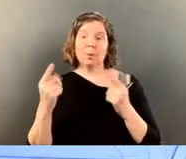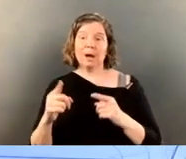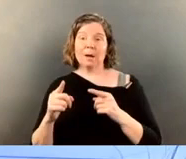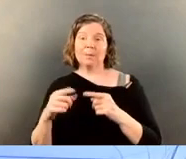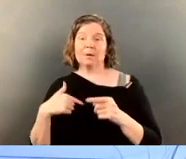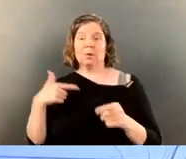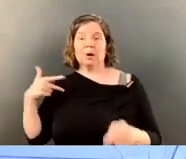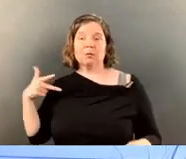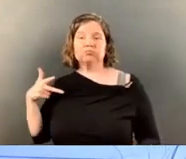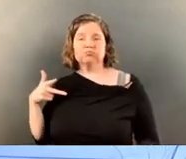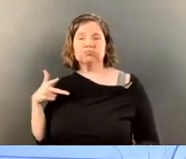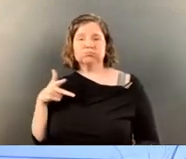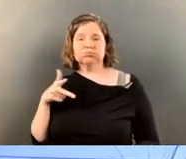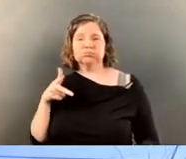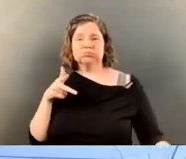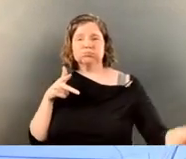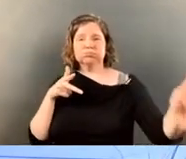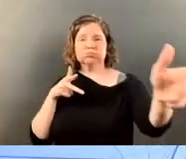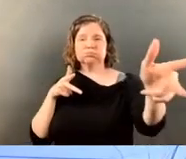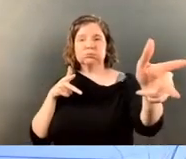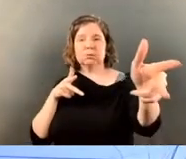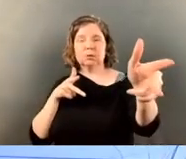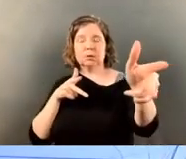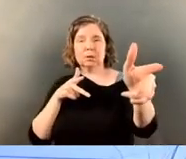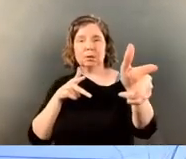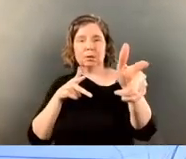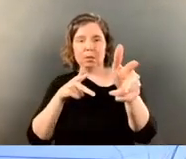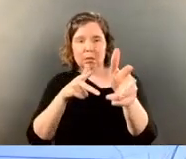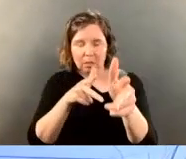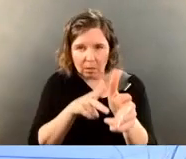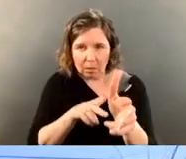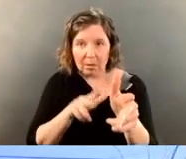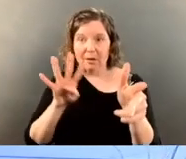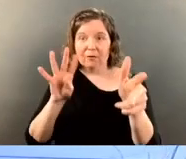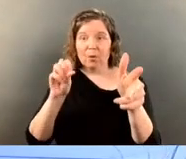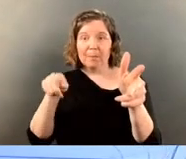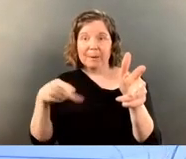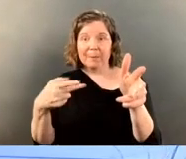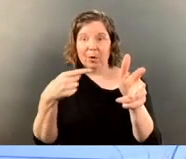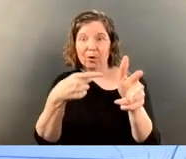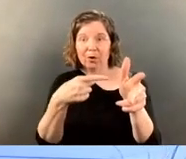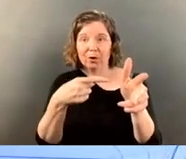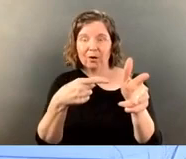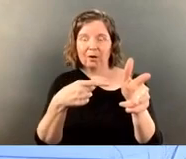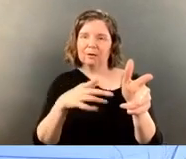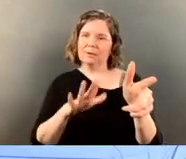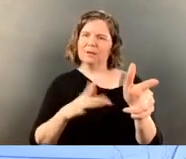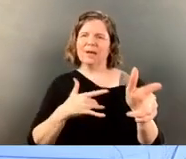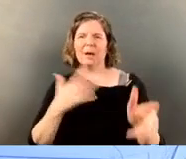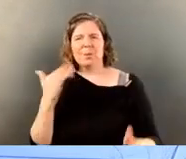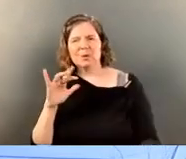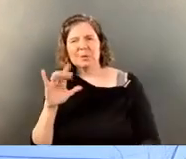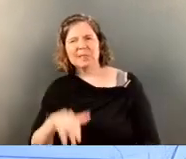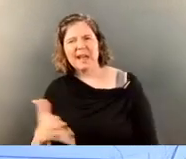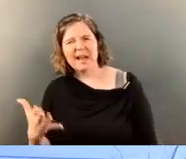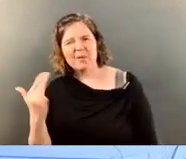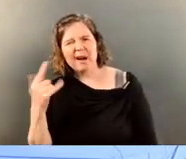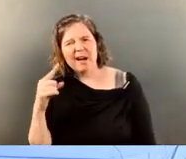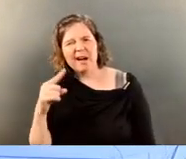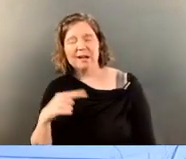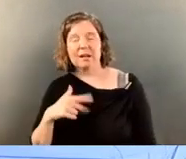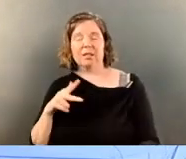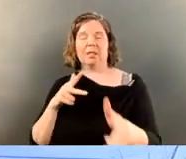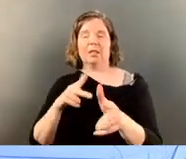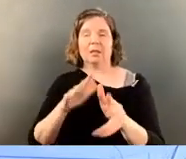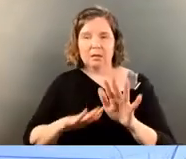there's that person who's in the left lane and they're going 40 miles per hour? And God bless them. Why do they do that, you know? But